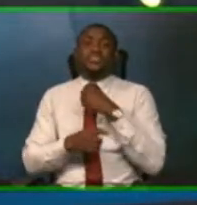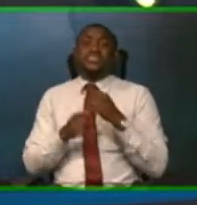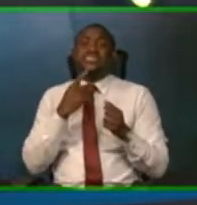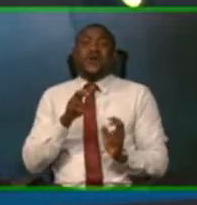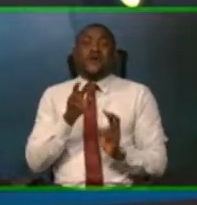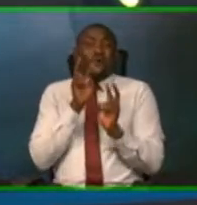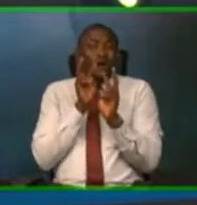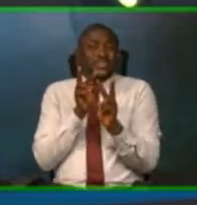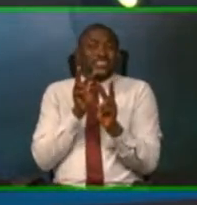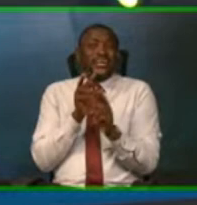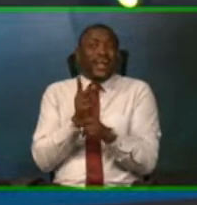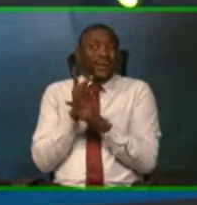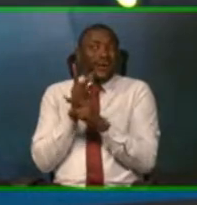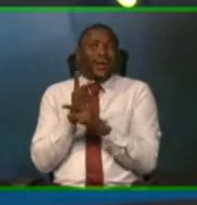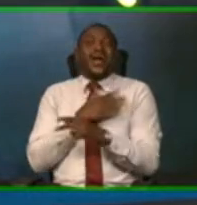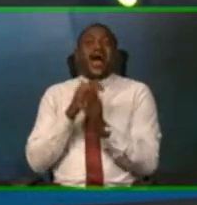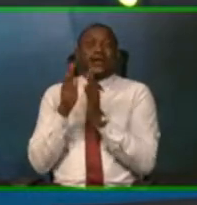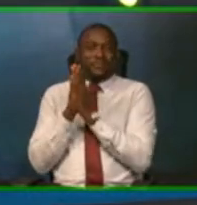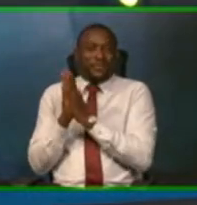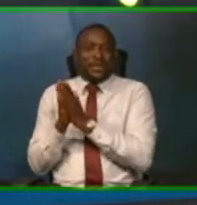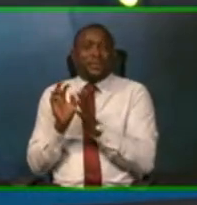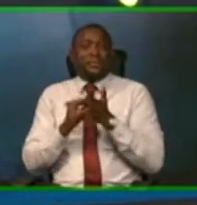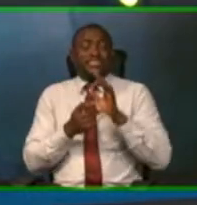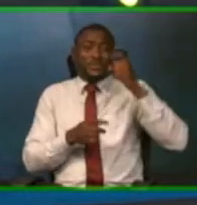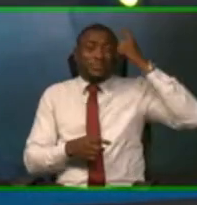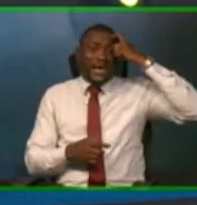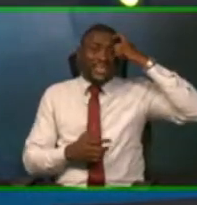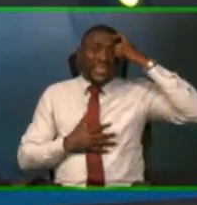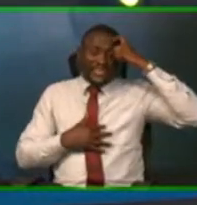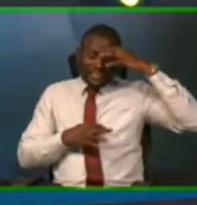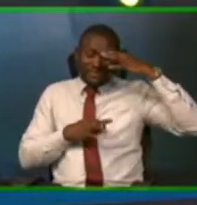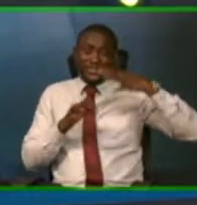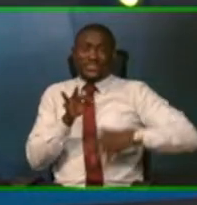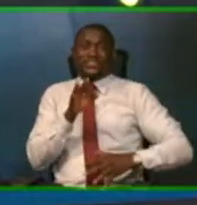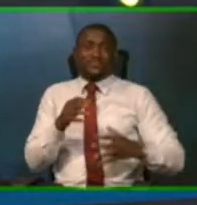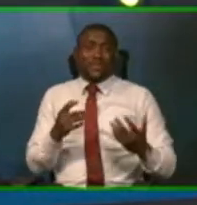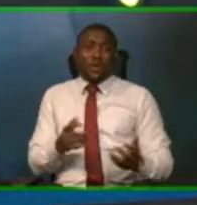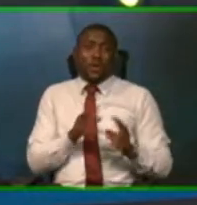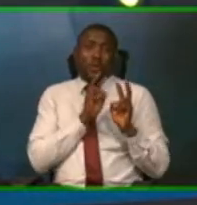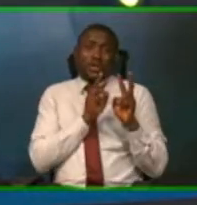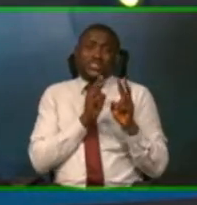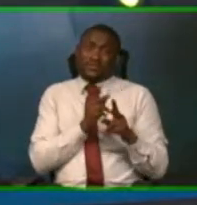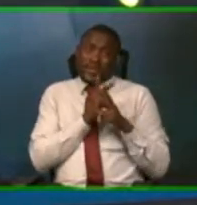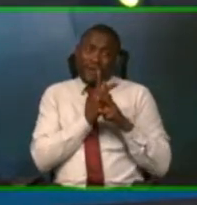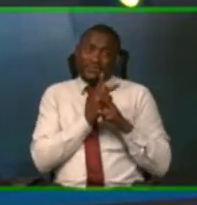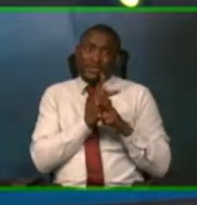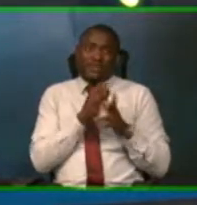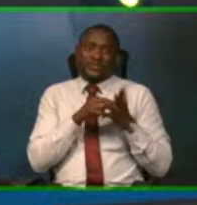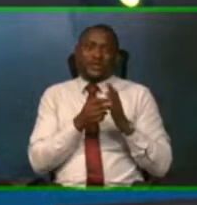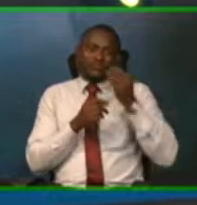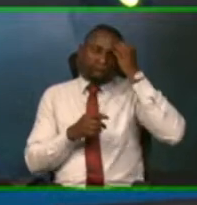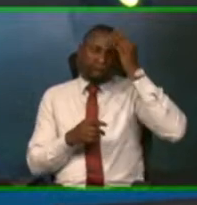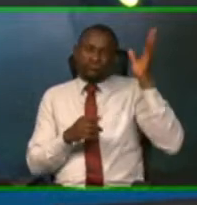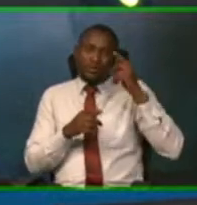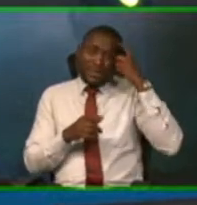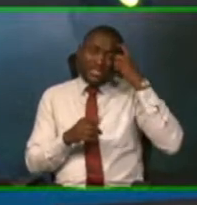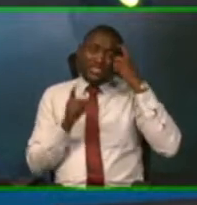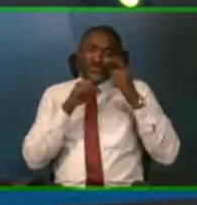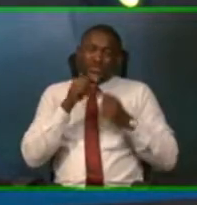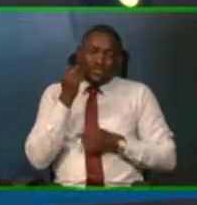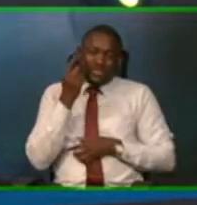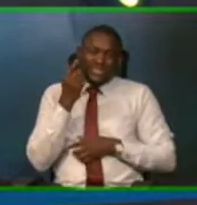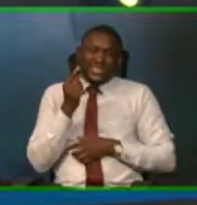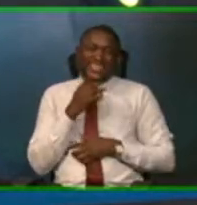and pray. That means your mind and your spirit. Watch, dear, means don't throw your mind away. You will need discernment. There is